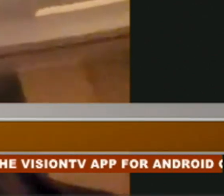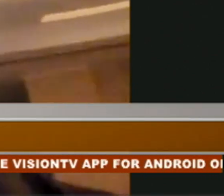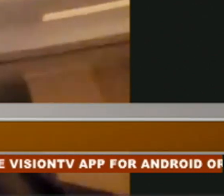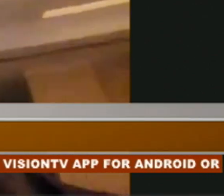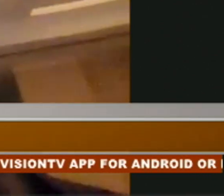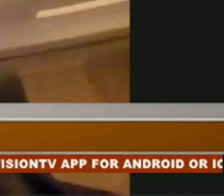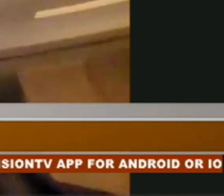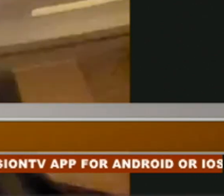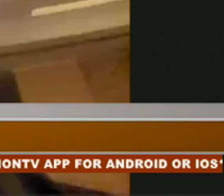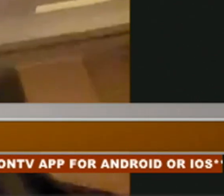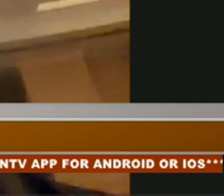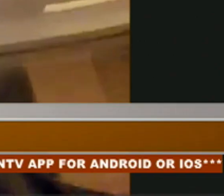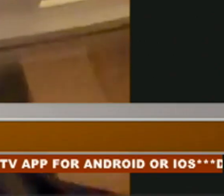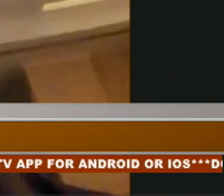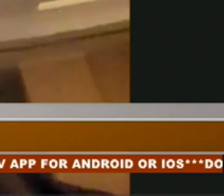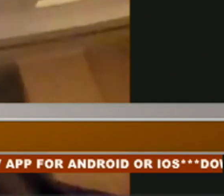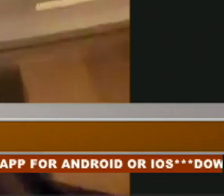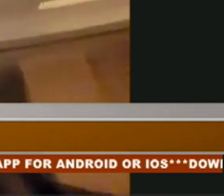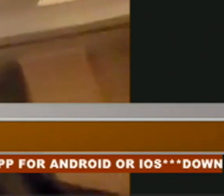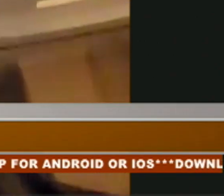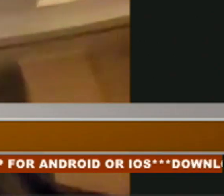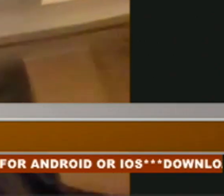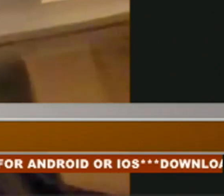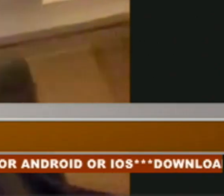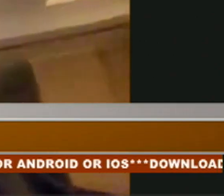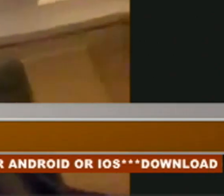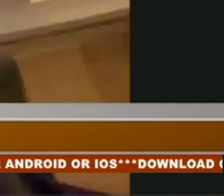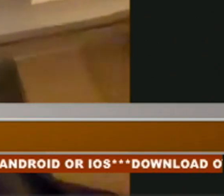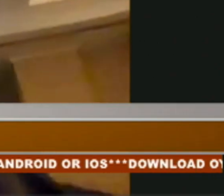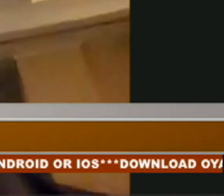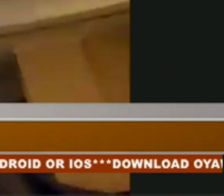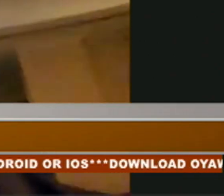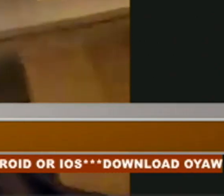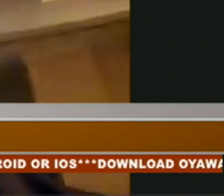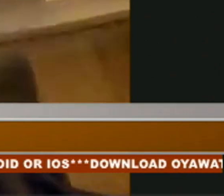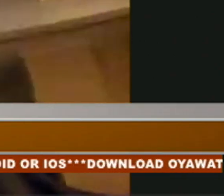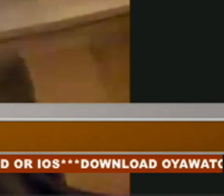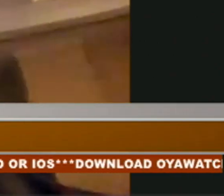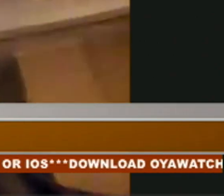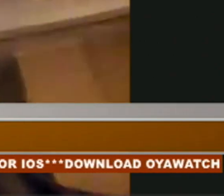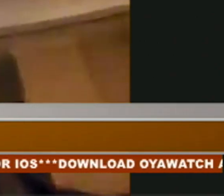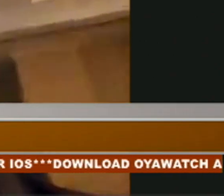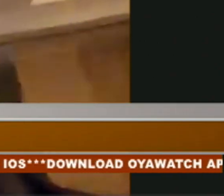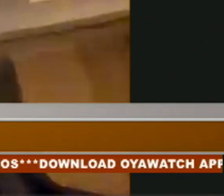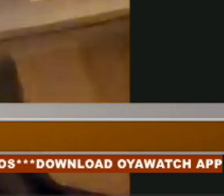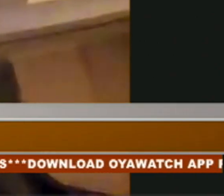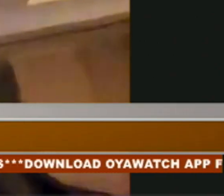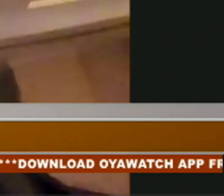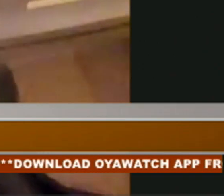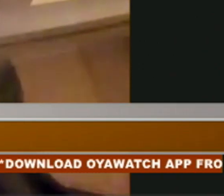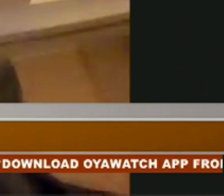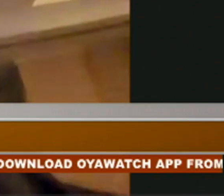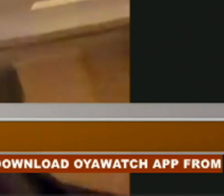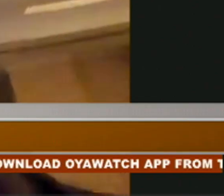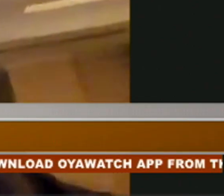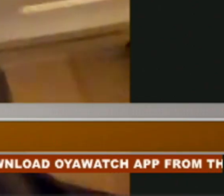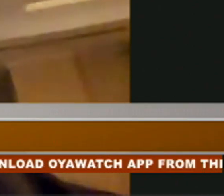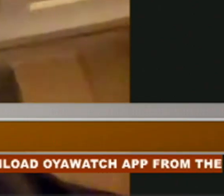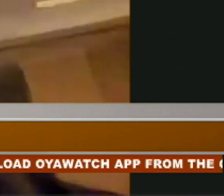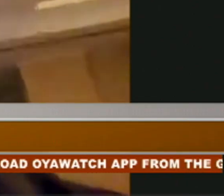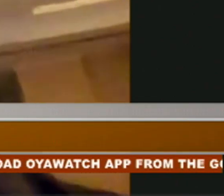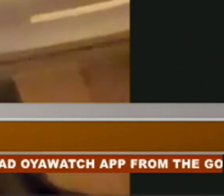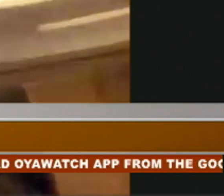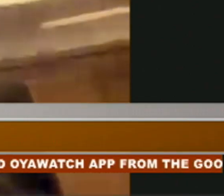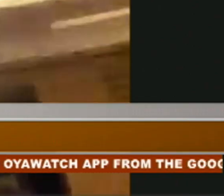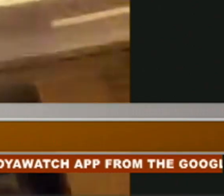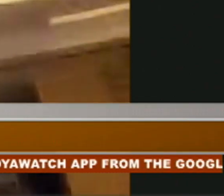have paid, and the arrangement was to pay 400,000, and at the execution, final